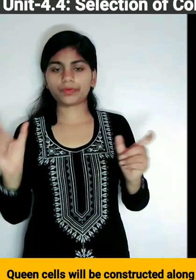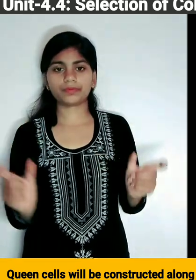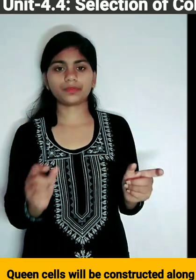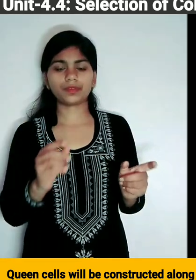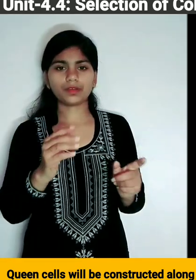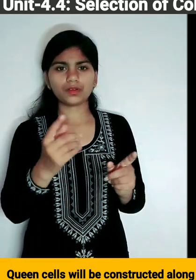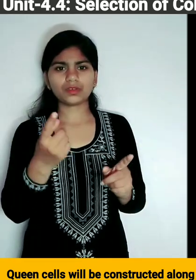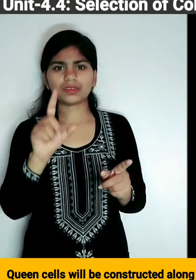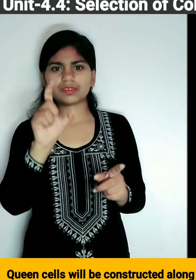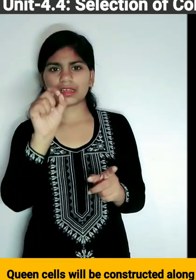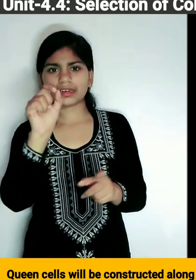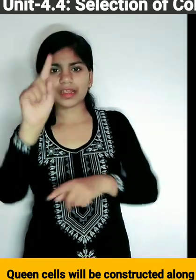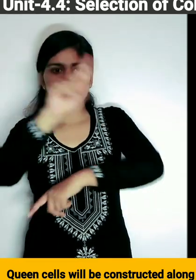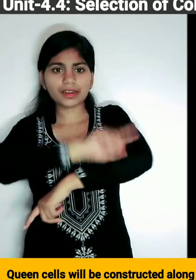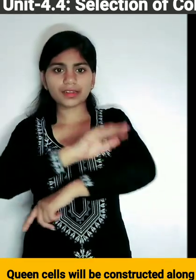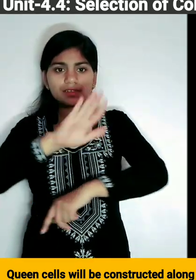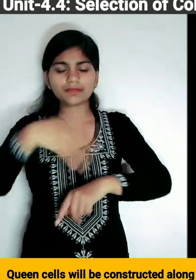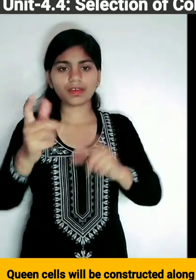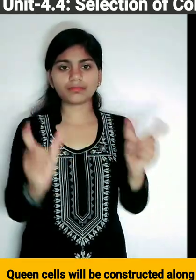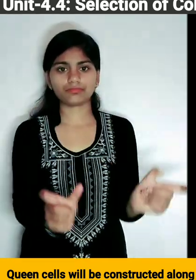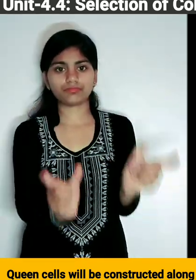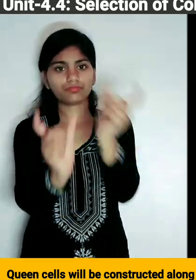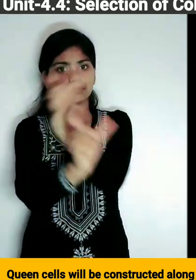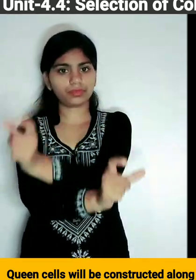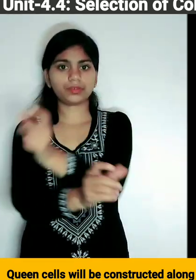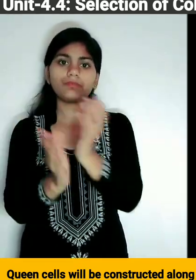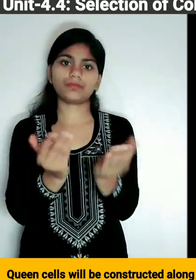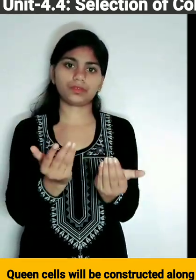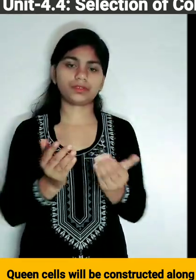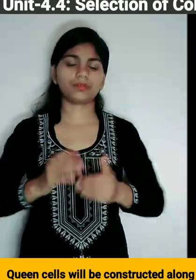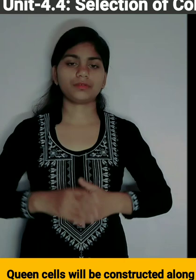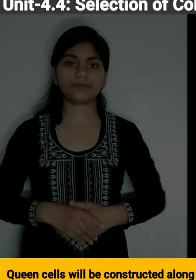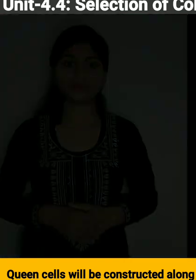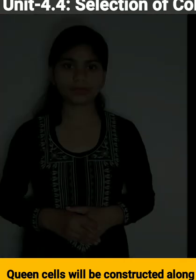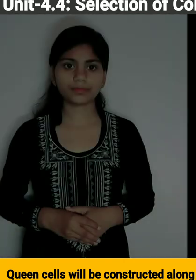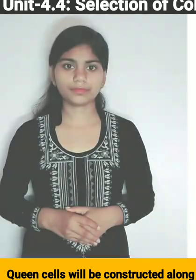colonies after about 10 days.